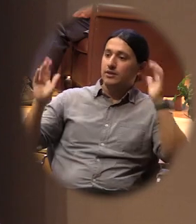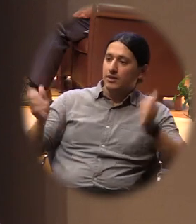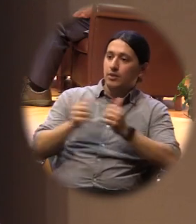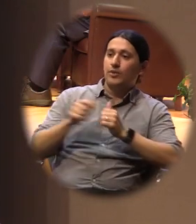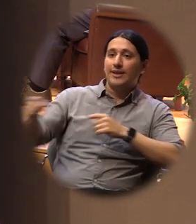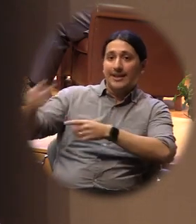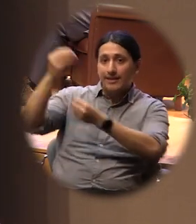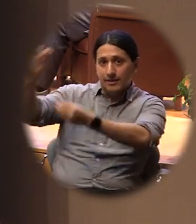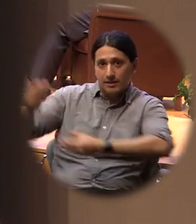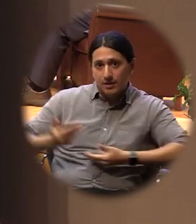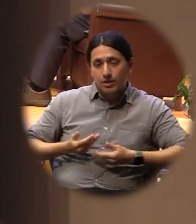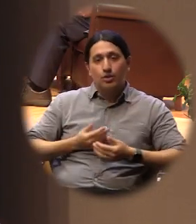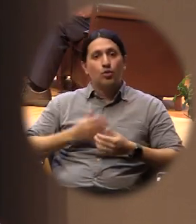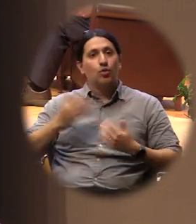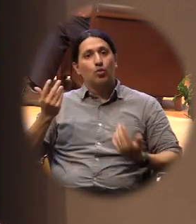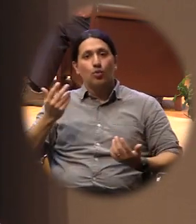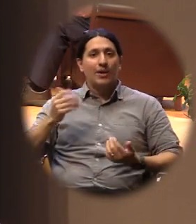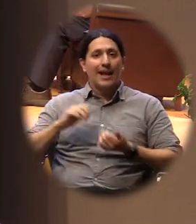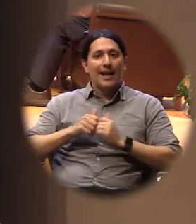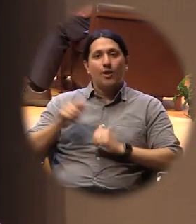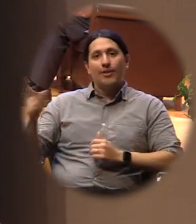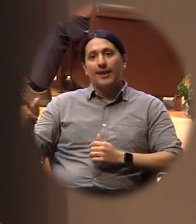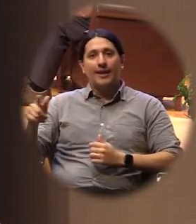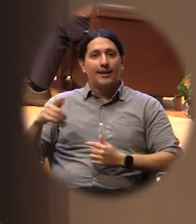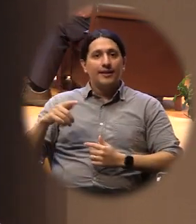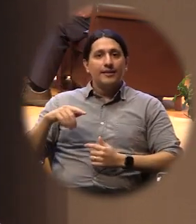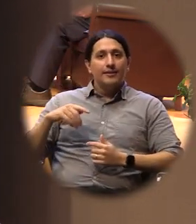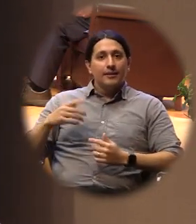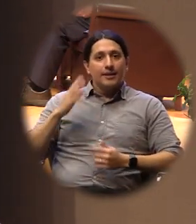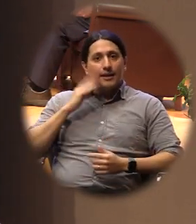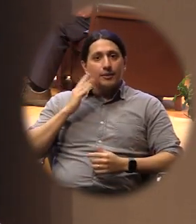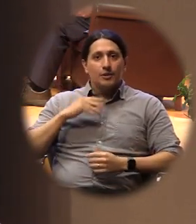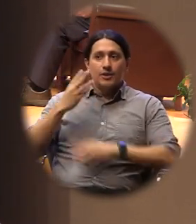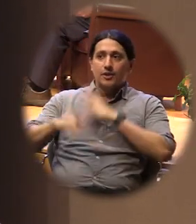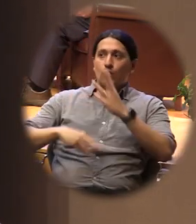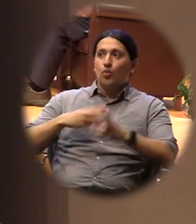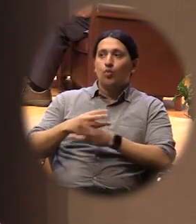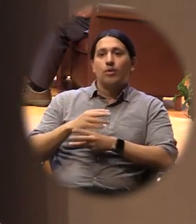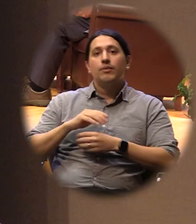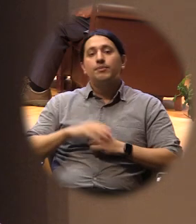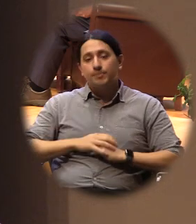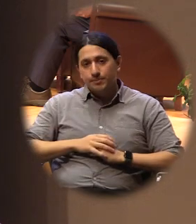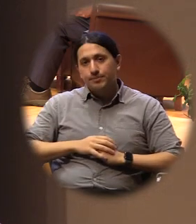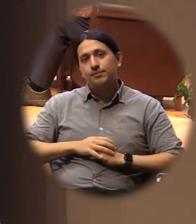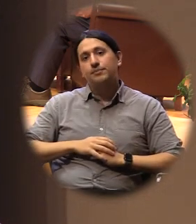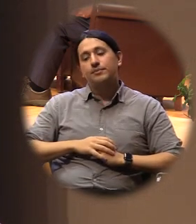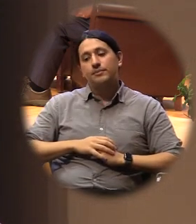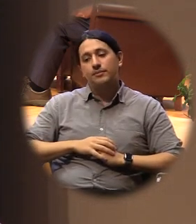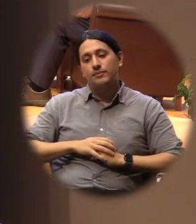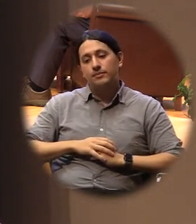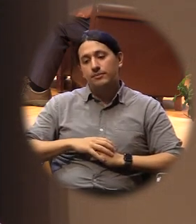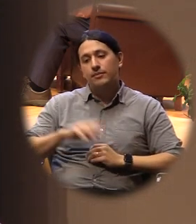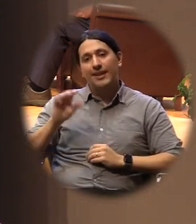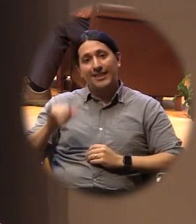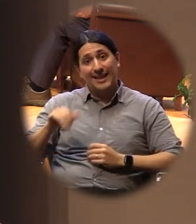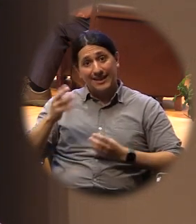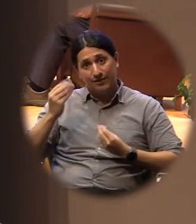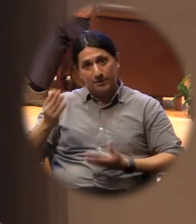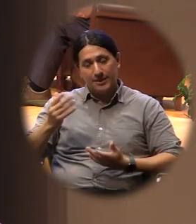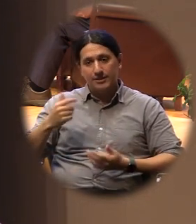feels to them, or how they walk in the world. But that isn't information we can ever